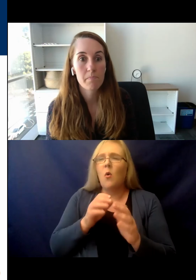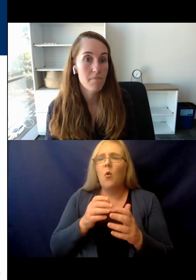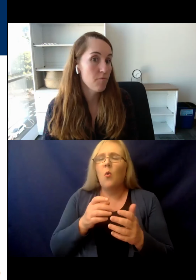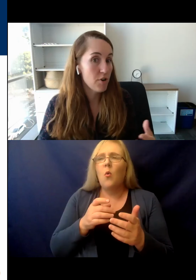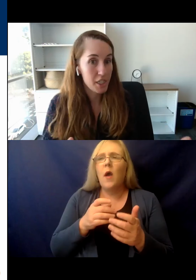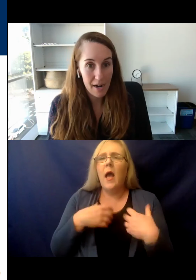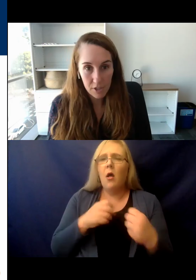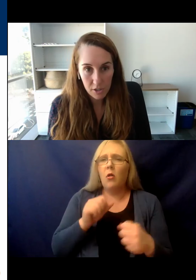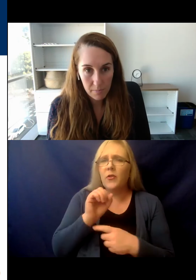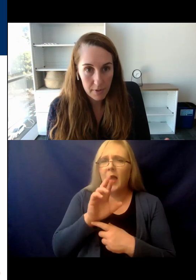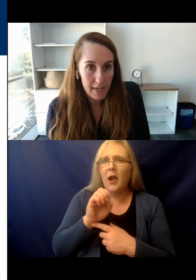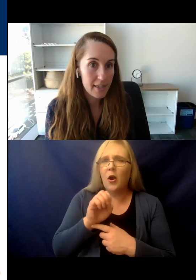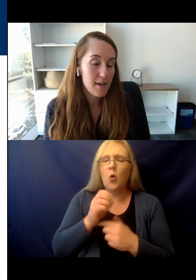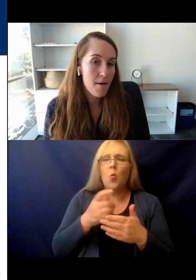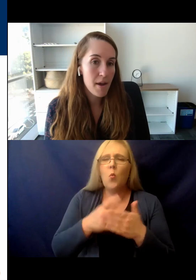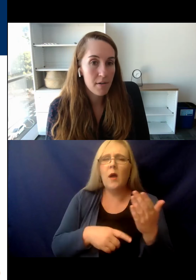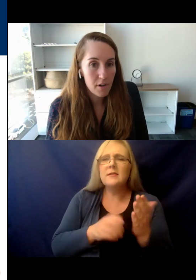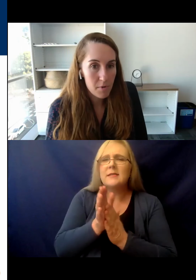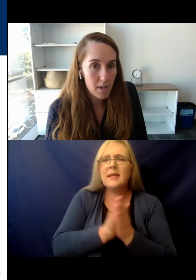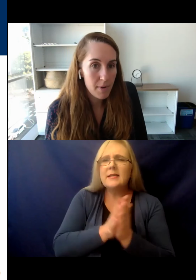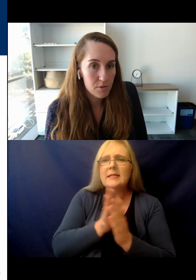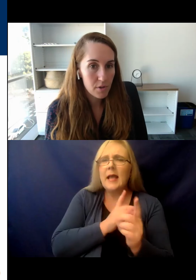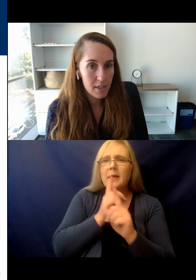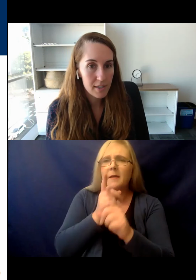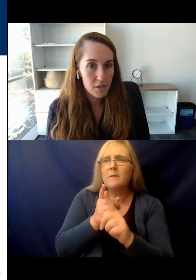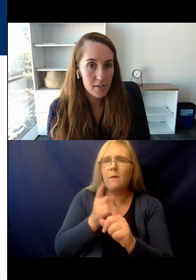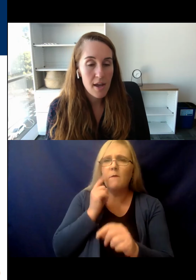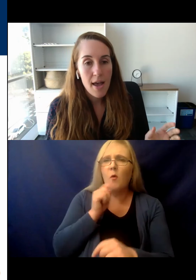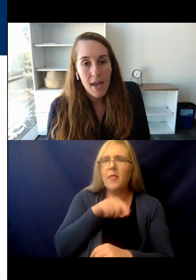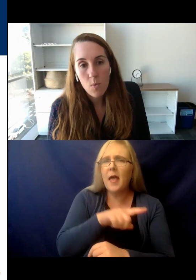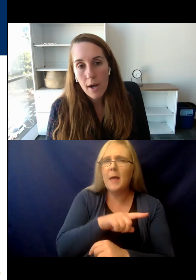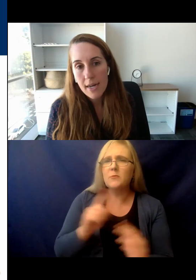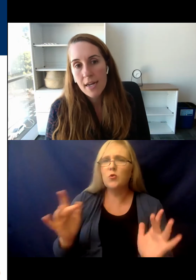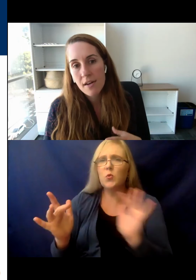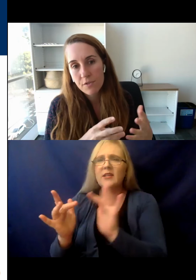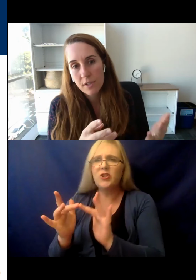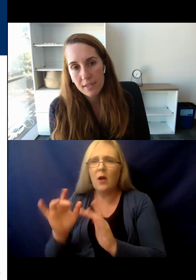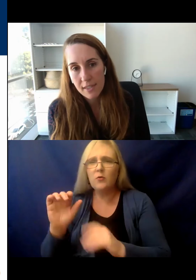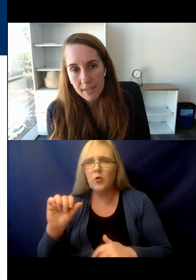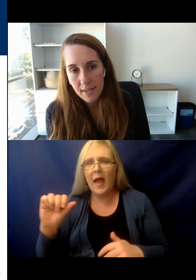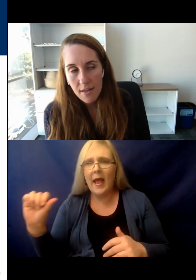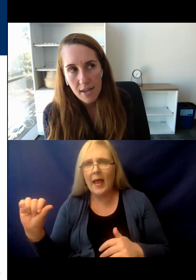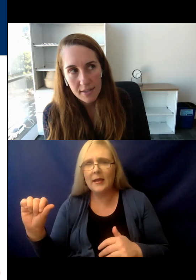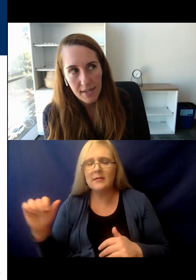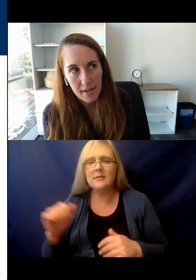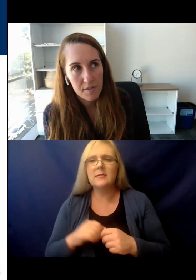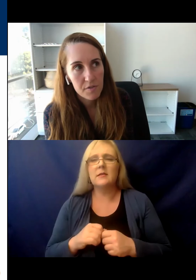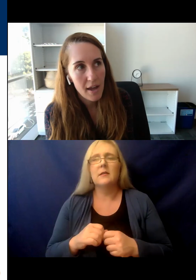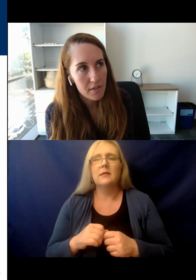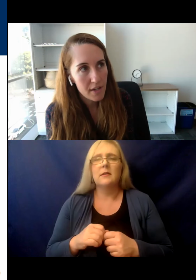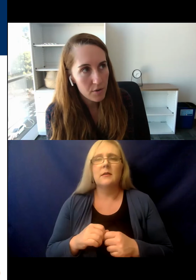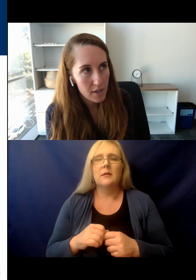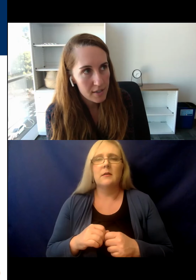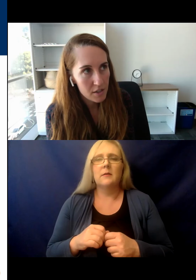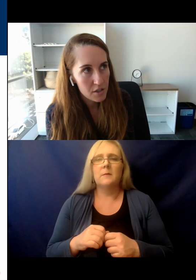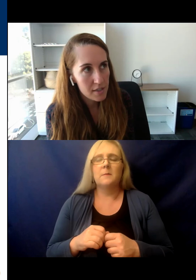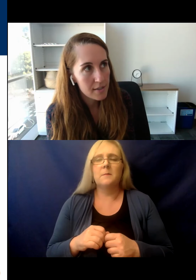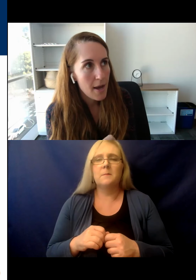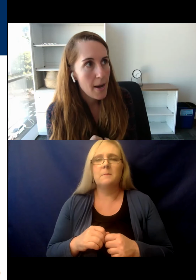to reach out to AAAs and other community-based organizations, and what influences the incentives for